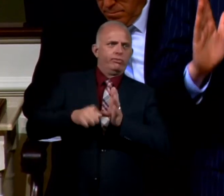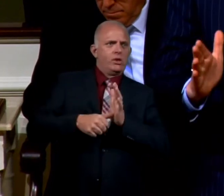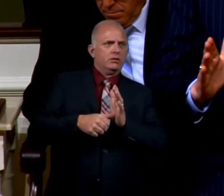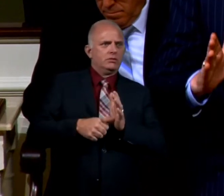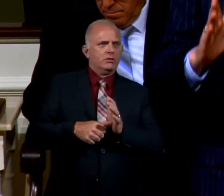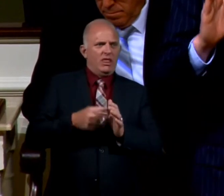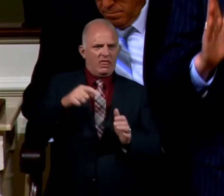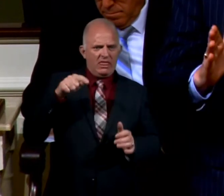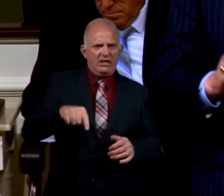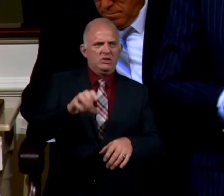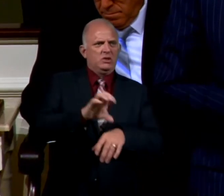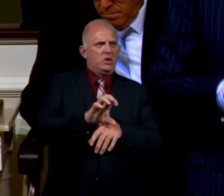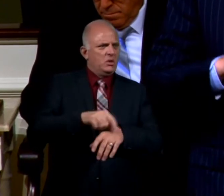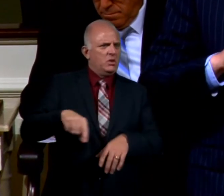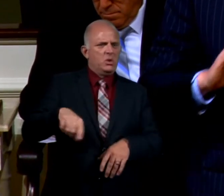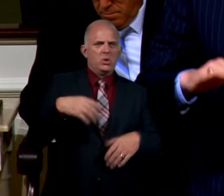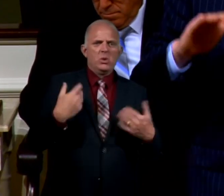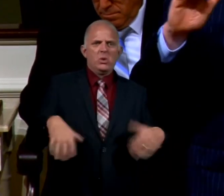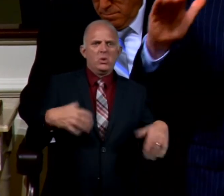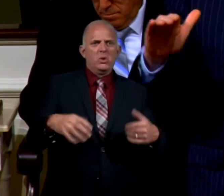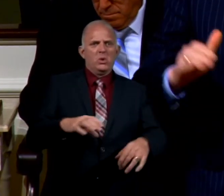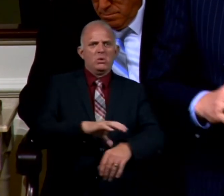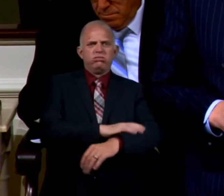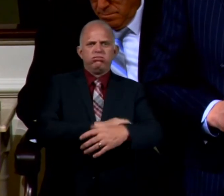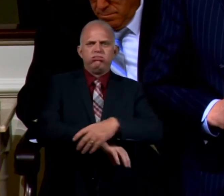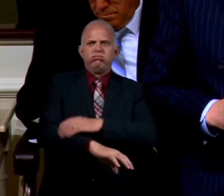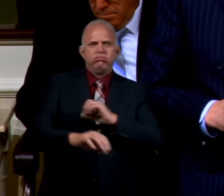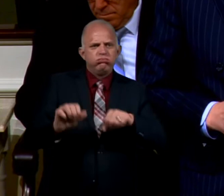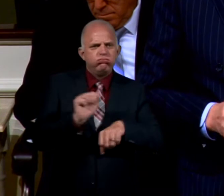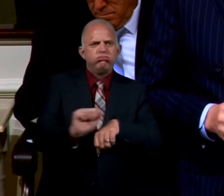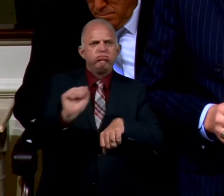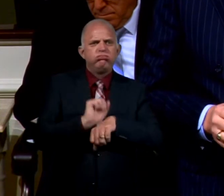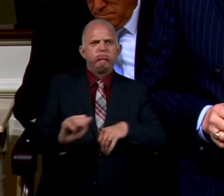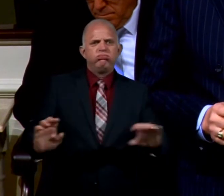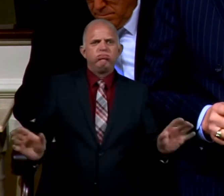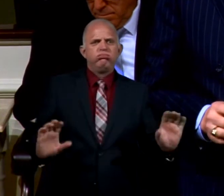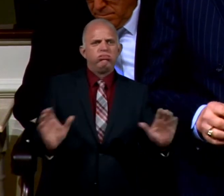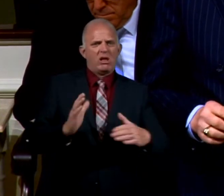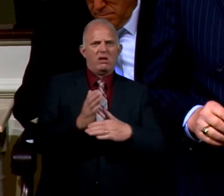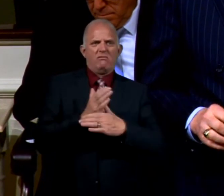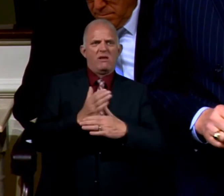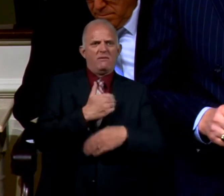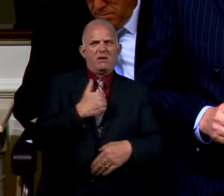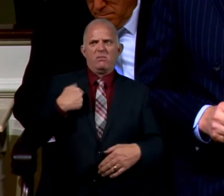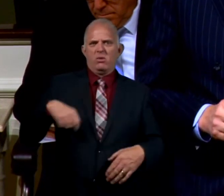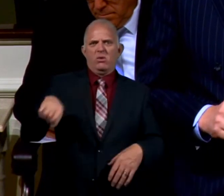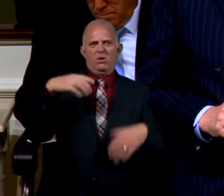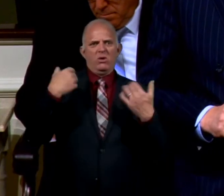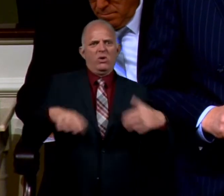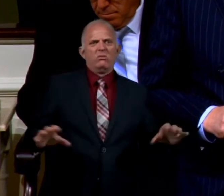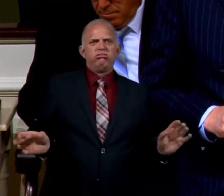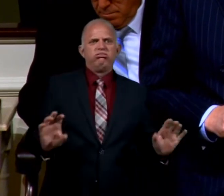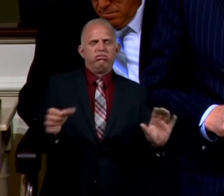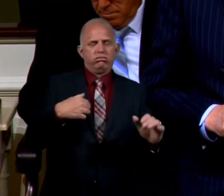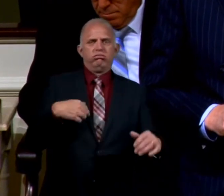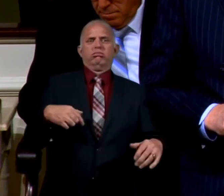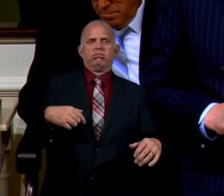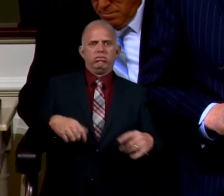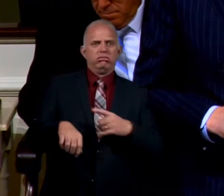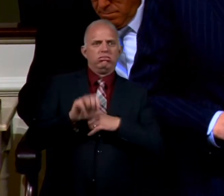the diligence and hard work of the average rank and file member of our church. We just don't have a lot of lazy